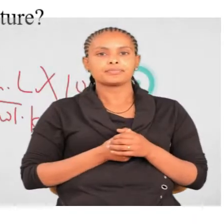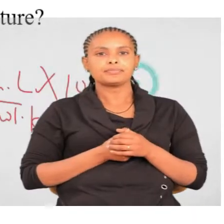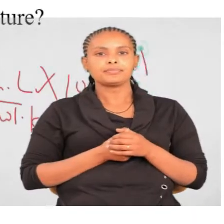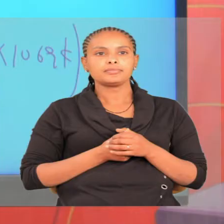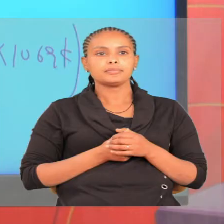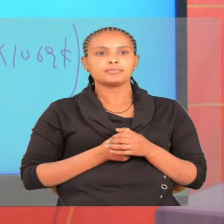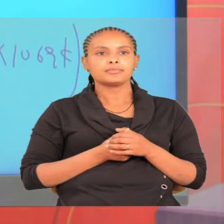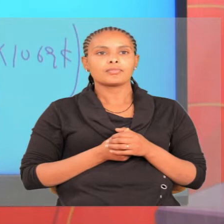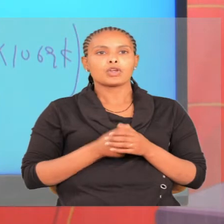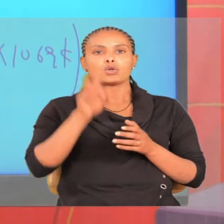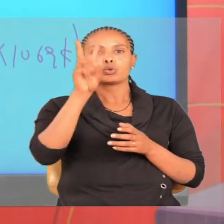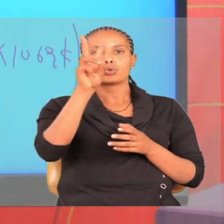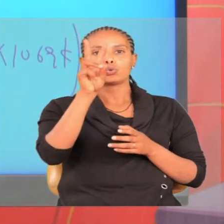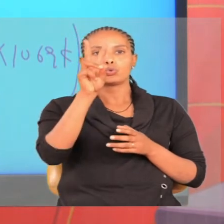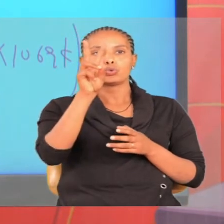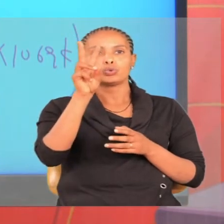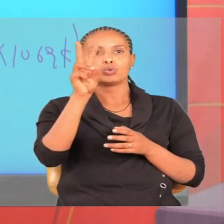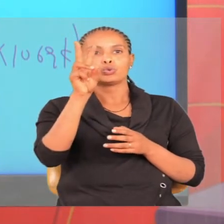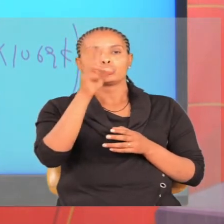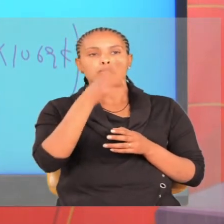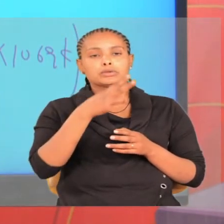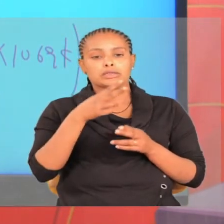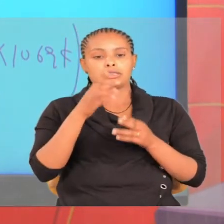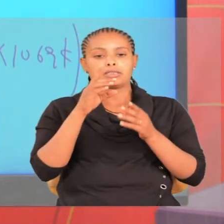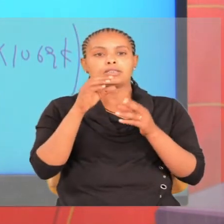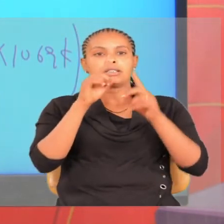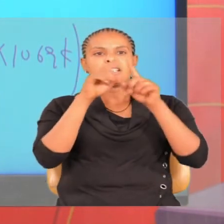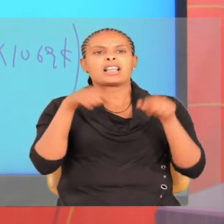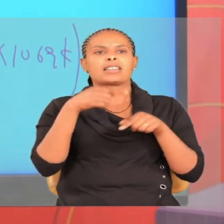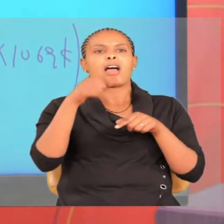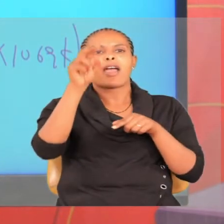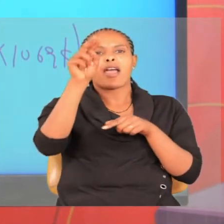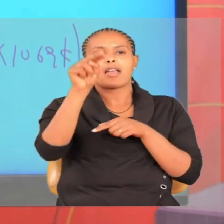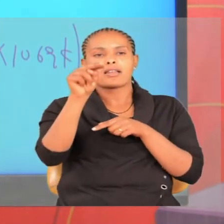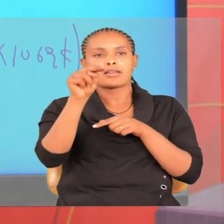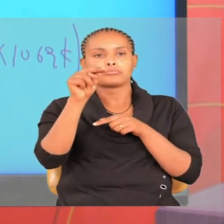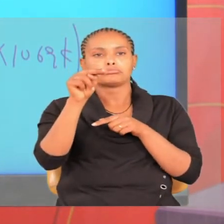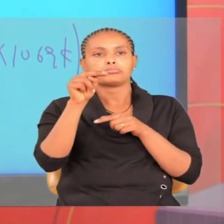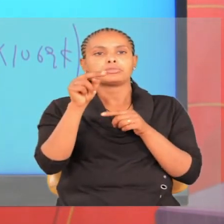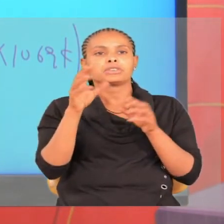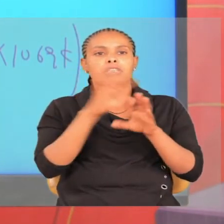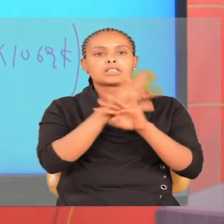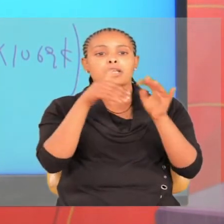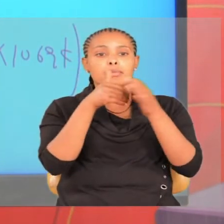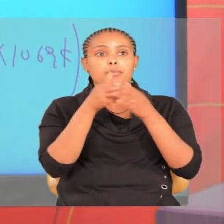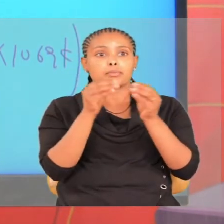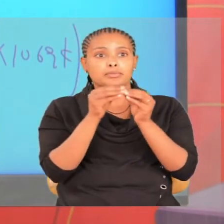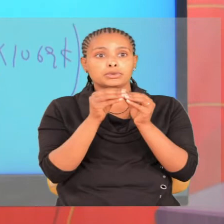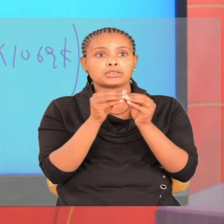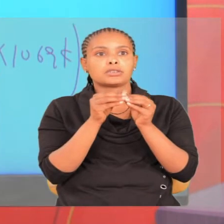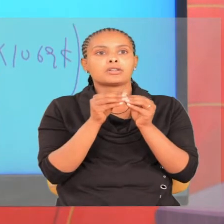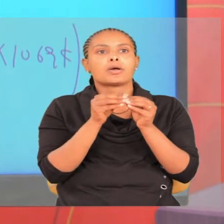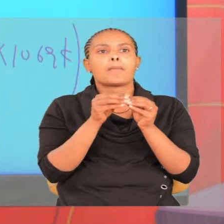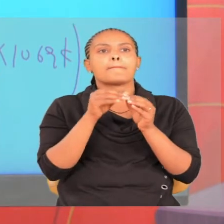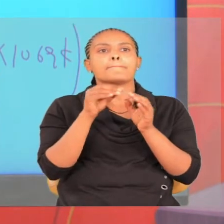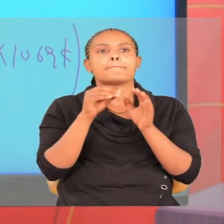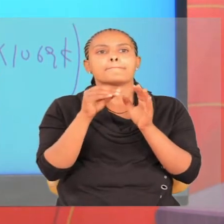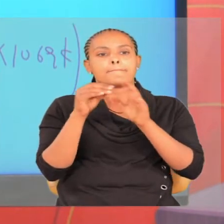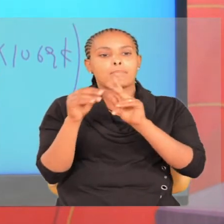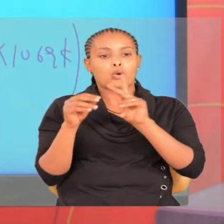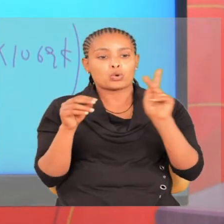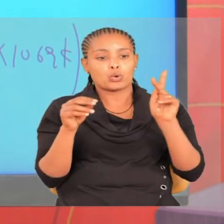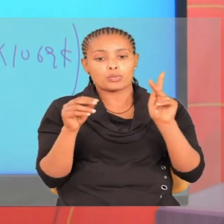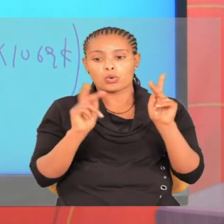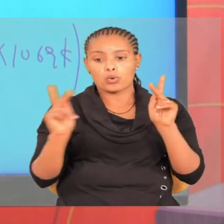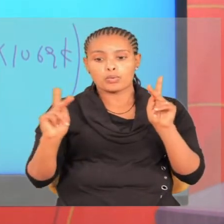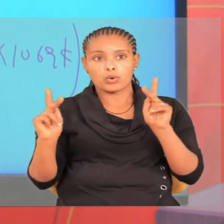Kelvin to the power of delta N. Change in number of mole is the summation of number of mole of product minus the summation of